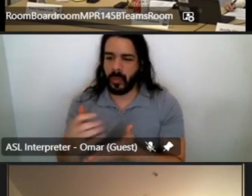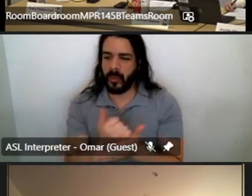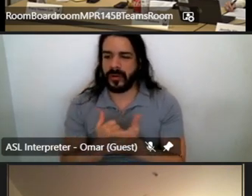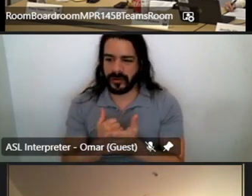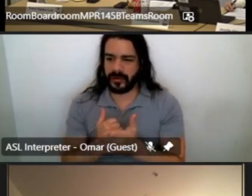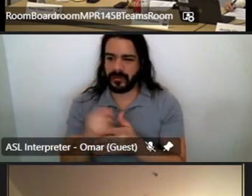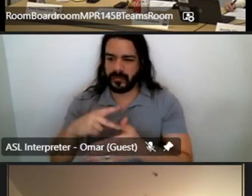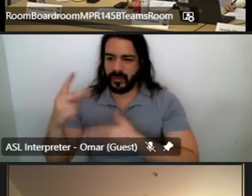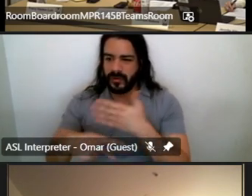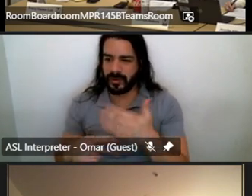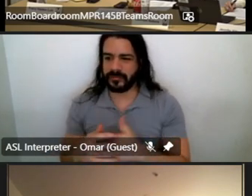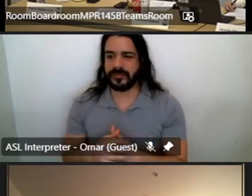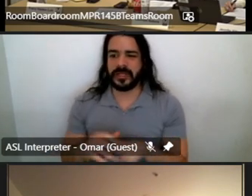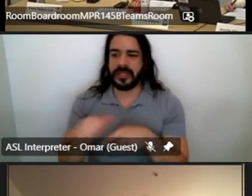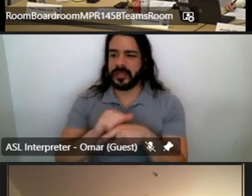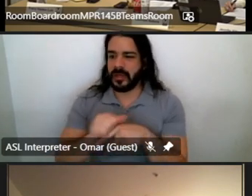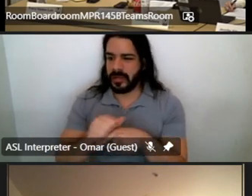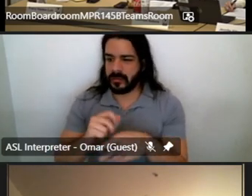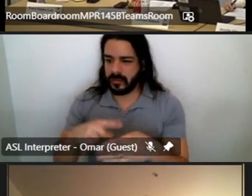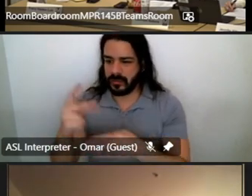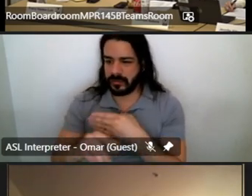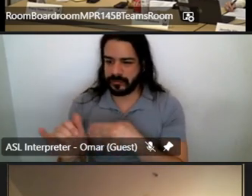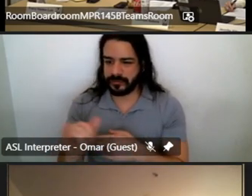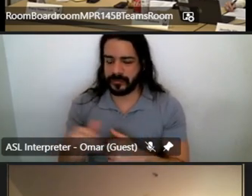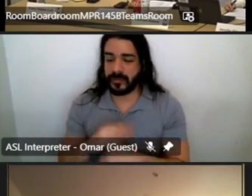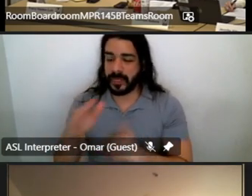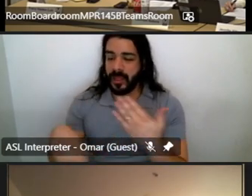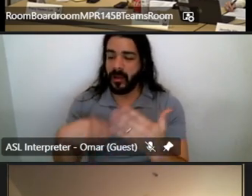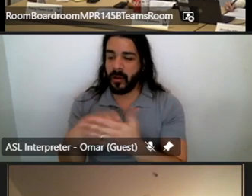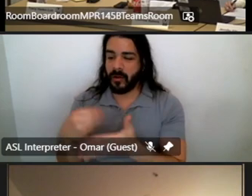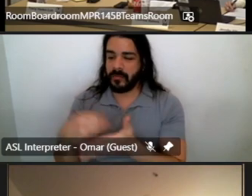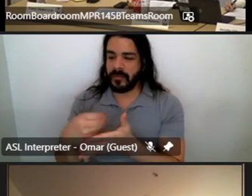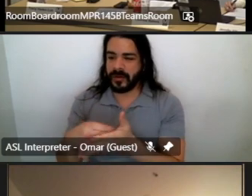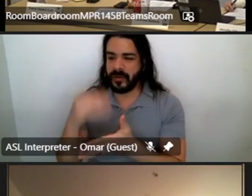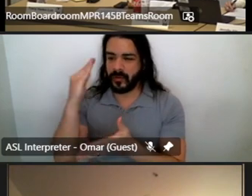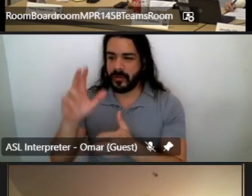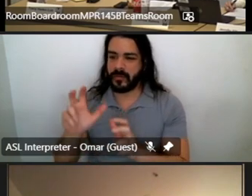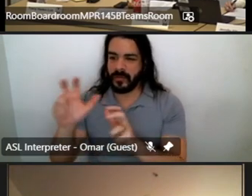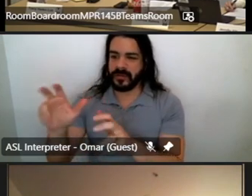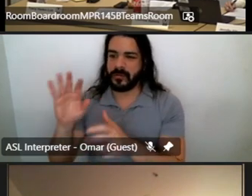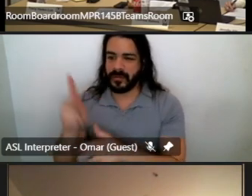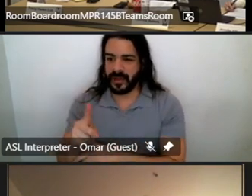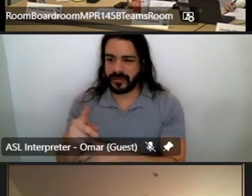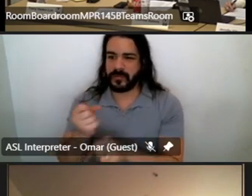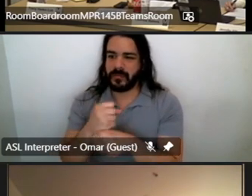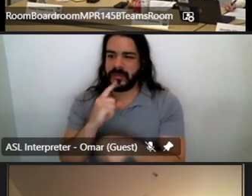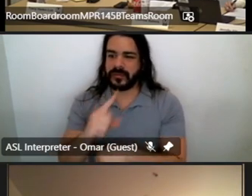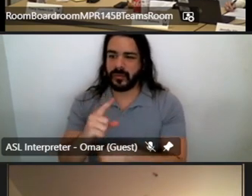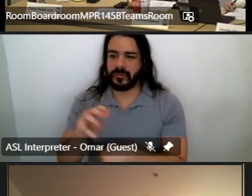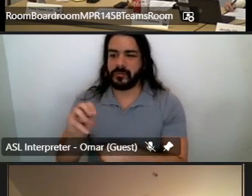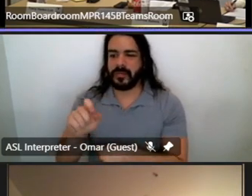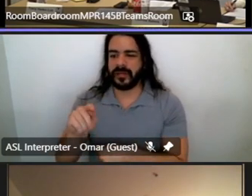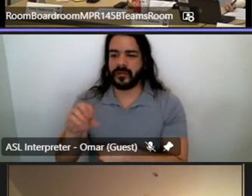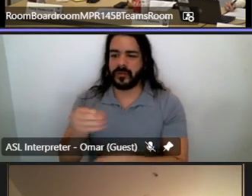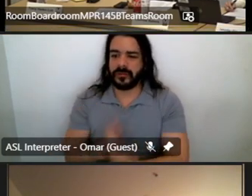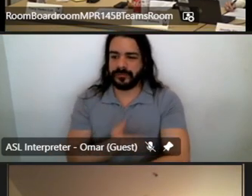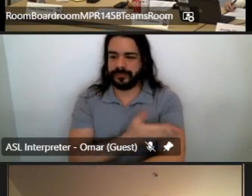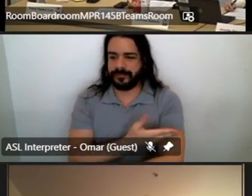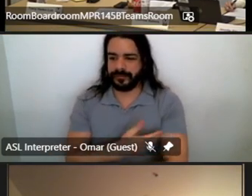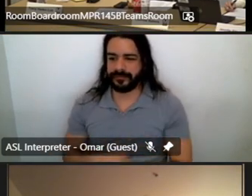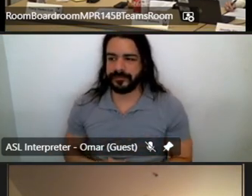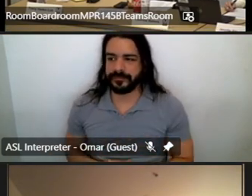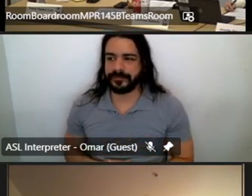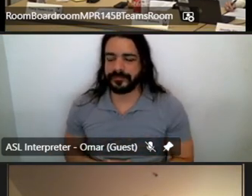program, or training for frontline employees, all of our dollars in this budget proposal are being invested in making your